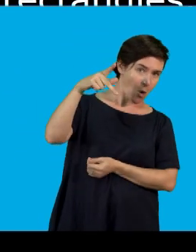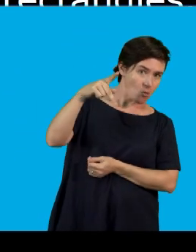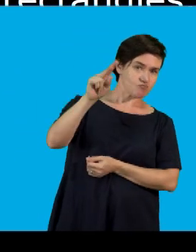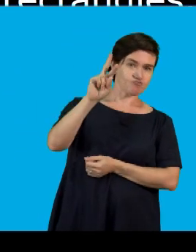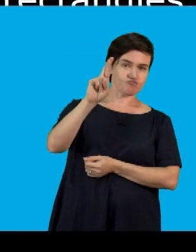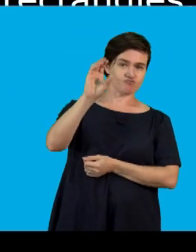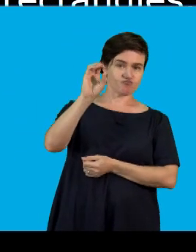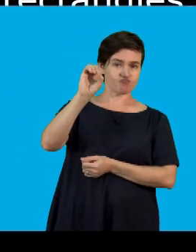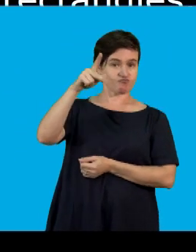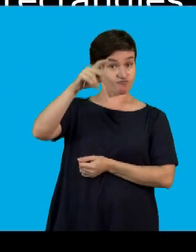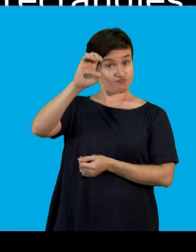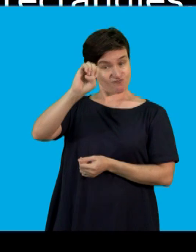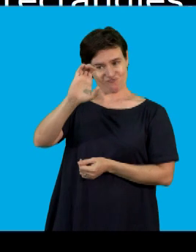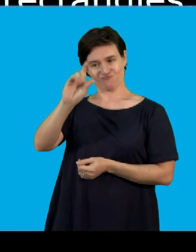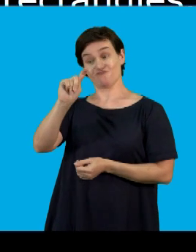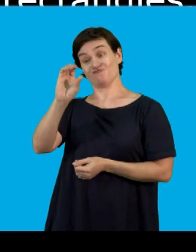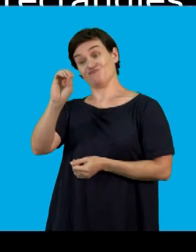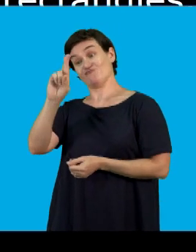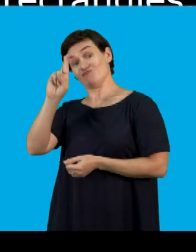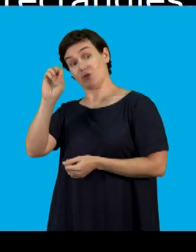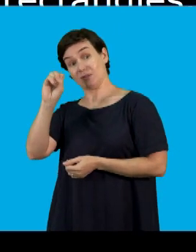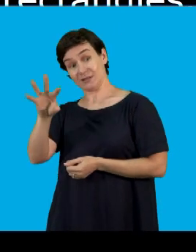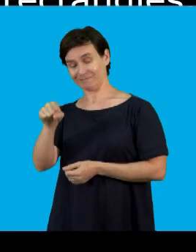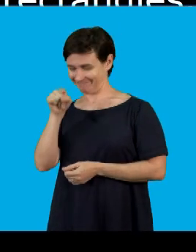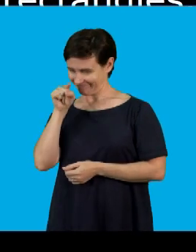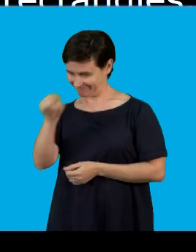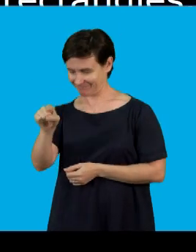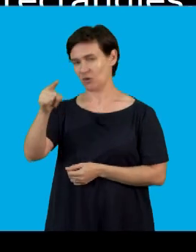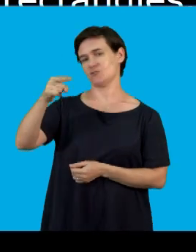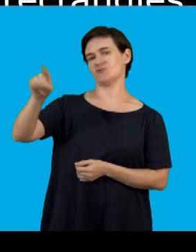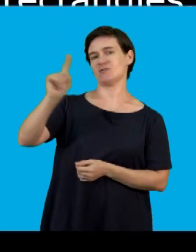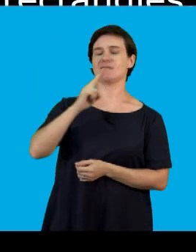just have to write prospectus.